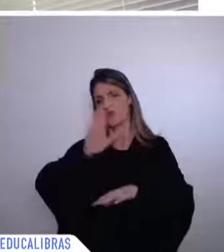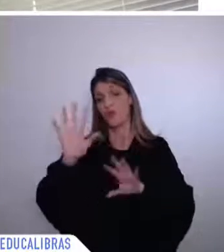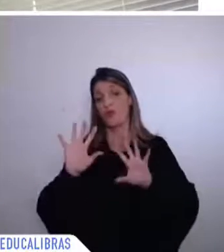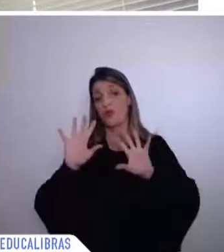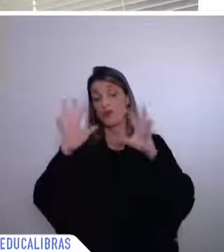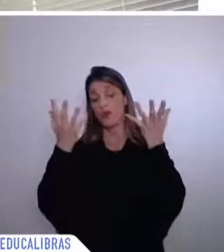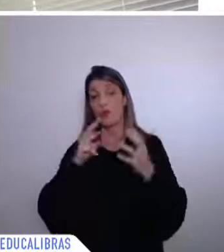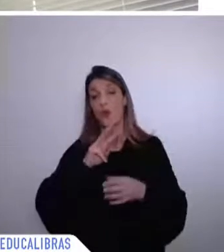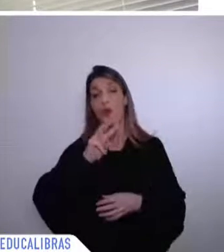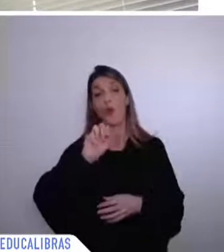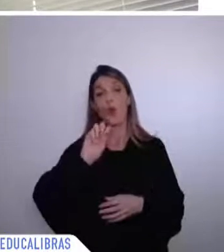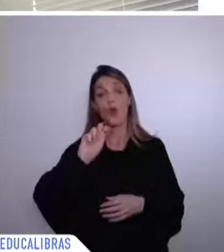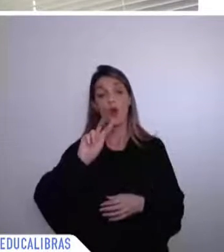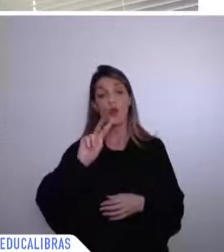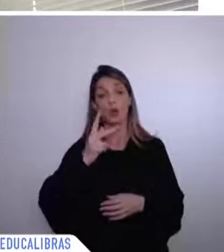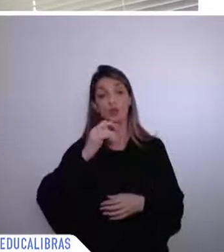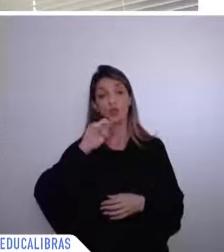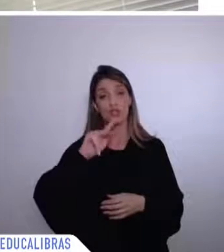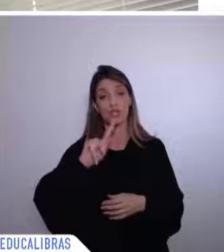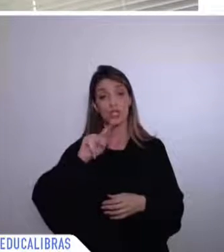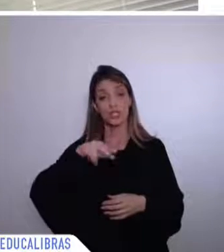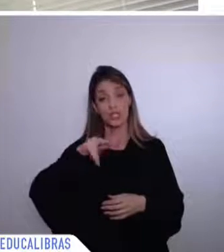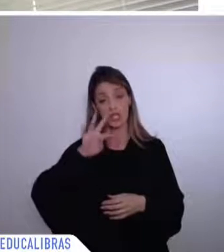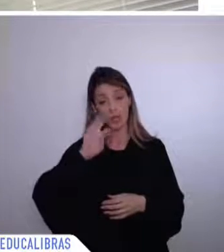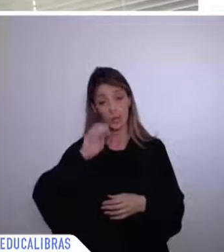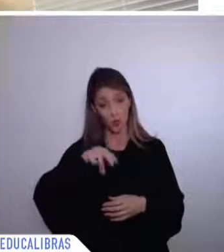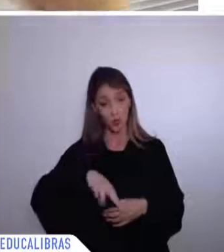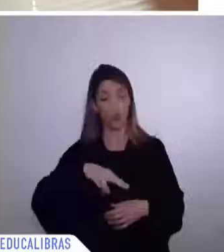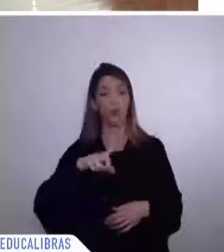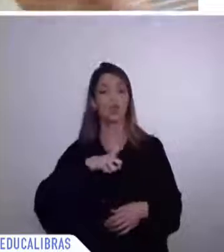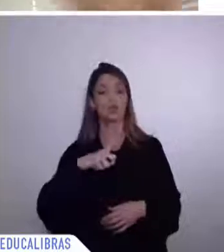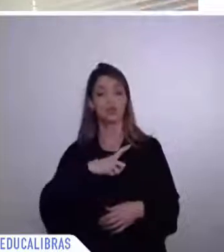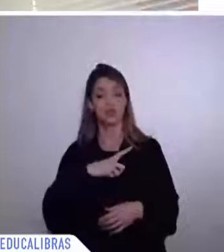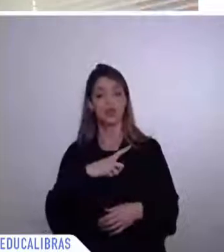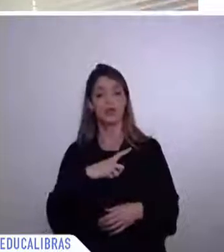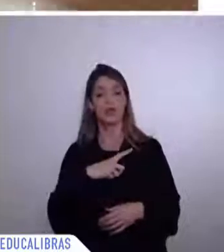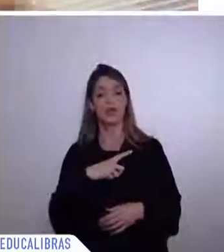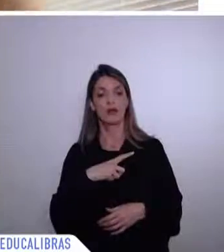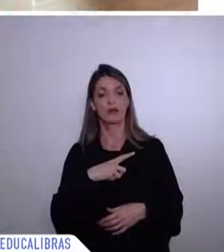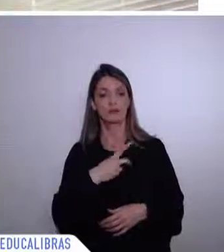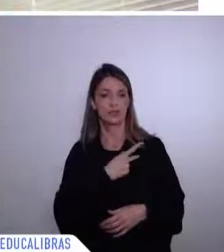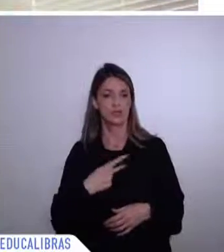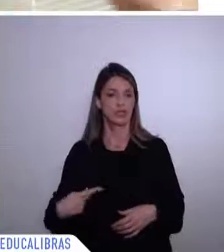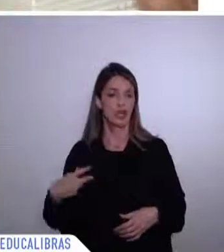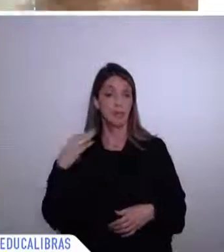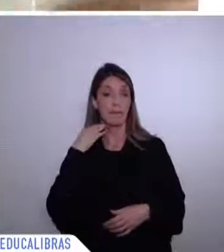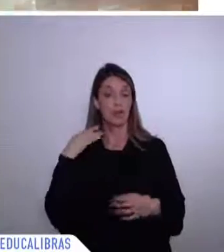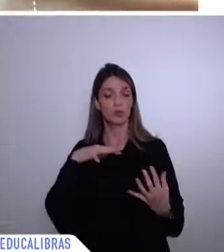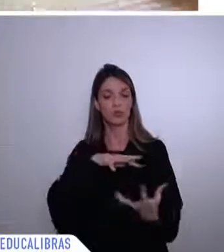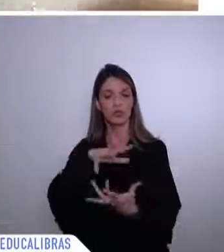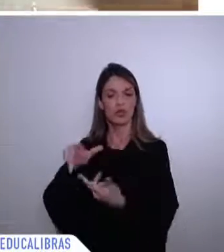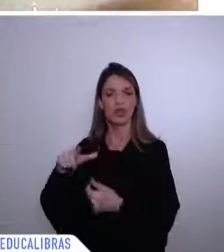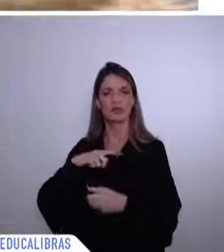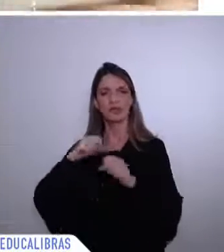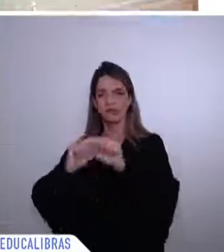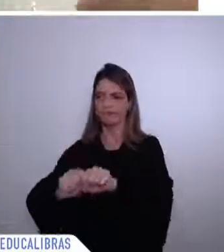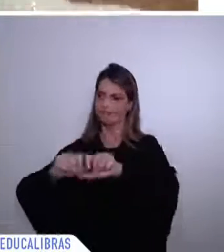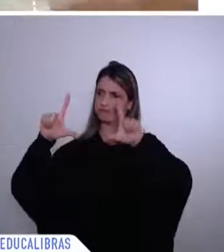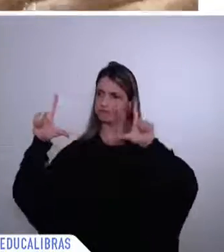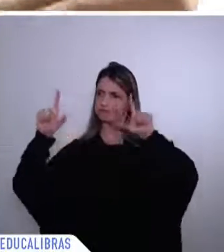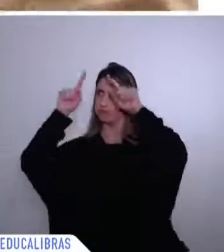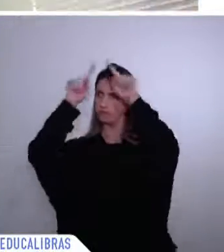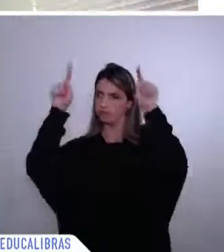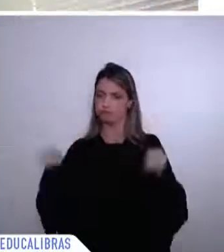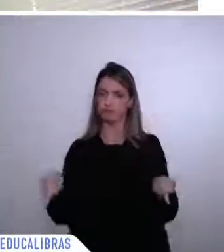that, but I was in Washington 2 years ago. There was a technician from the World Bank in a